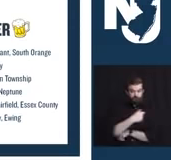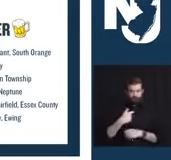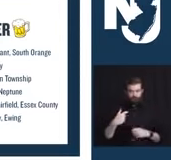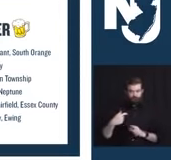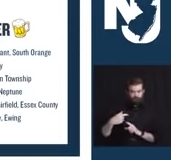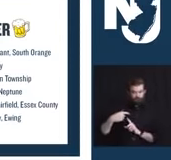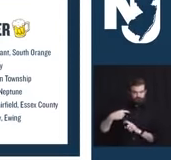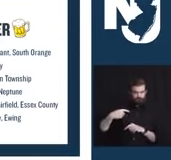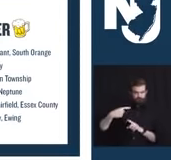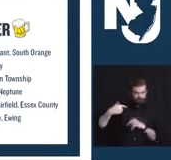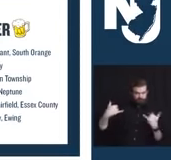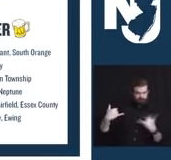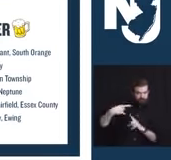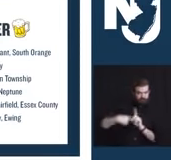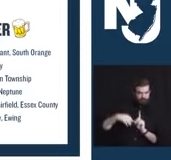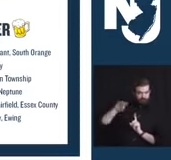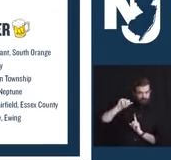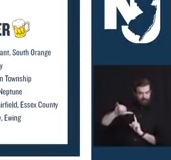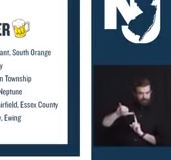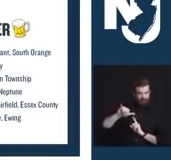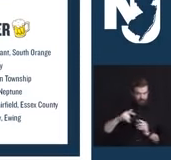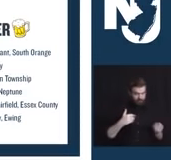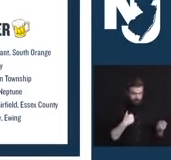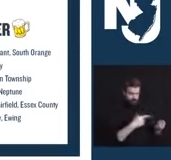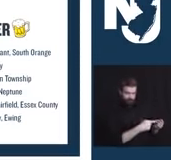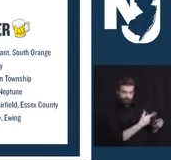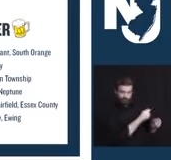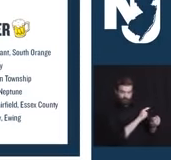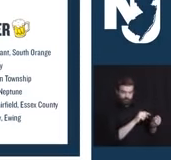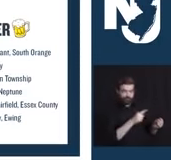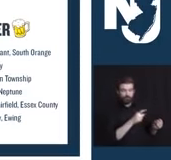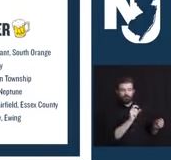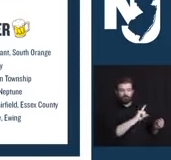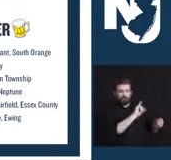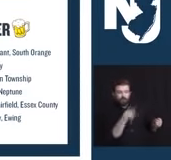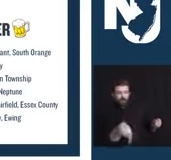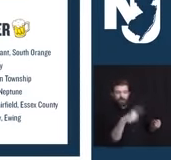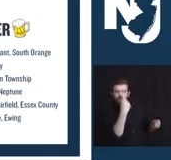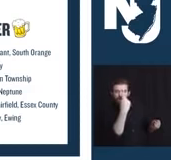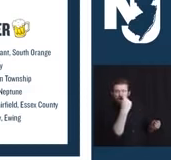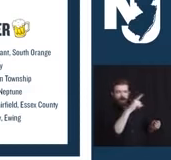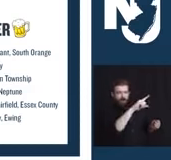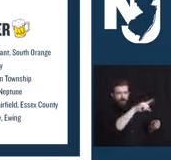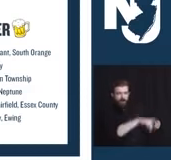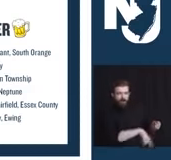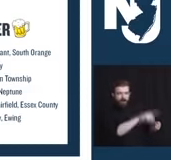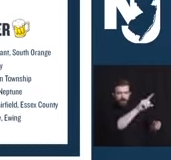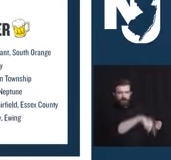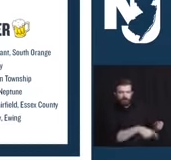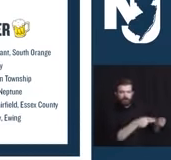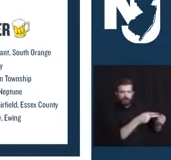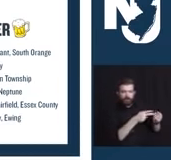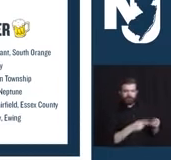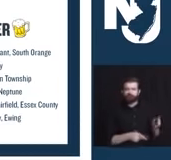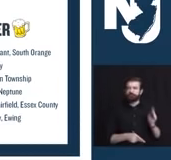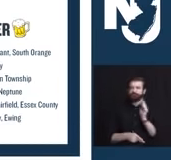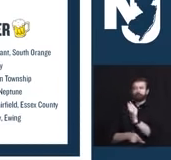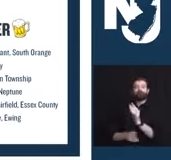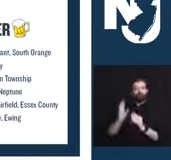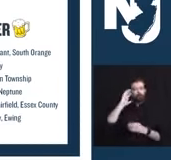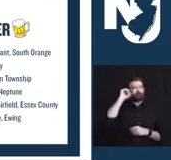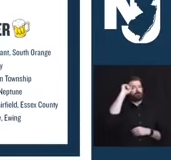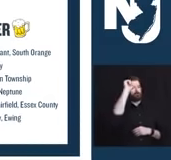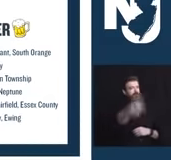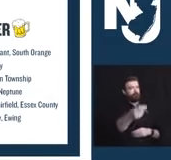their vaccination card to one of the following participating breweries as proof of vaccination will receive a free